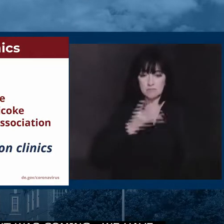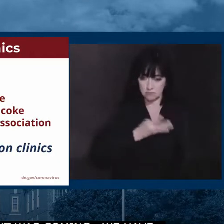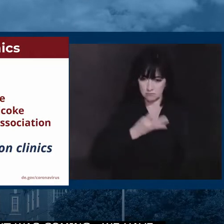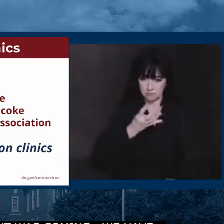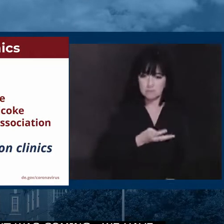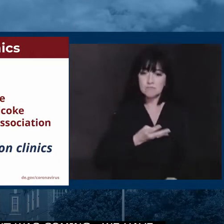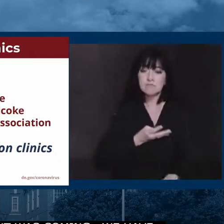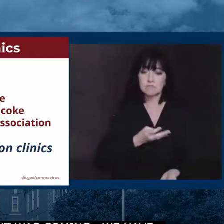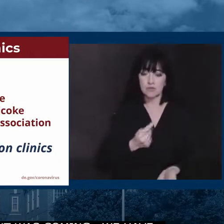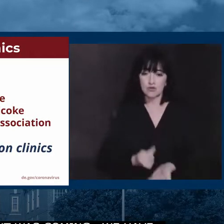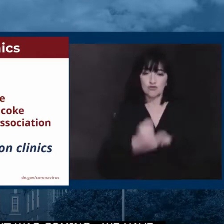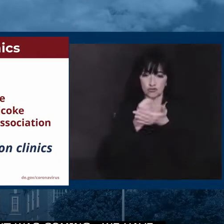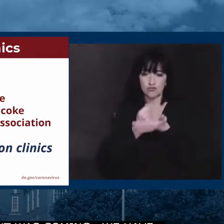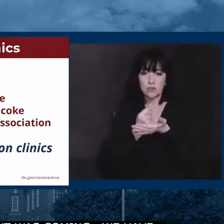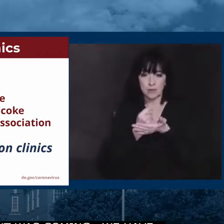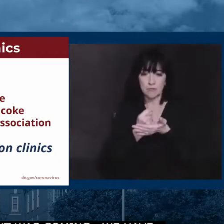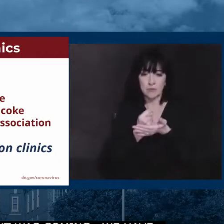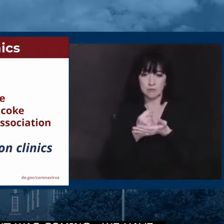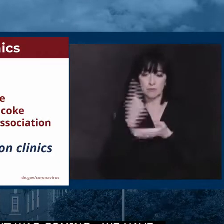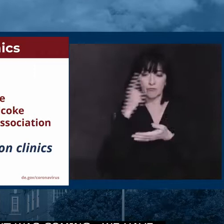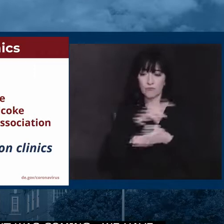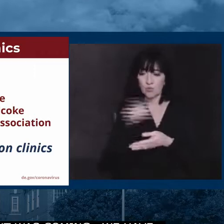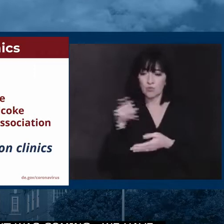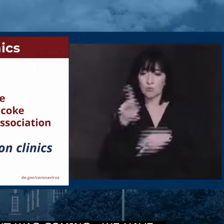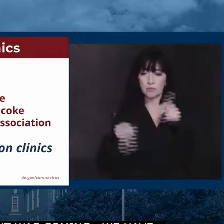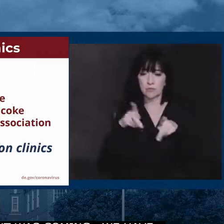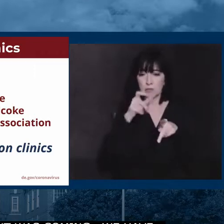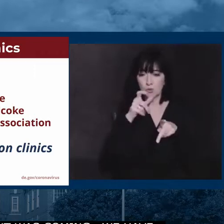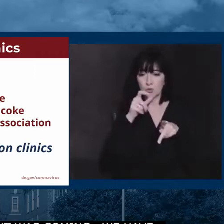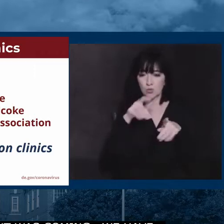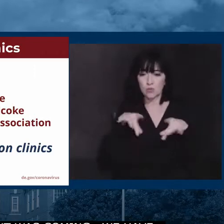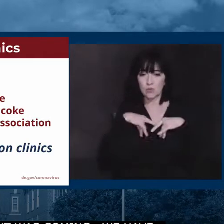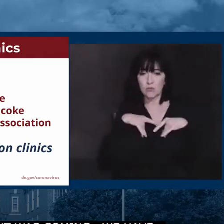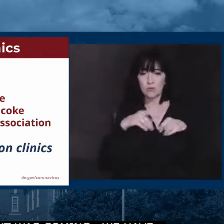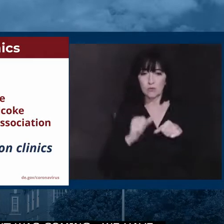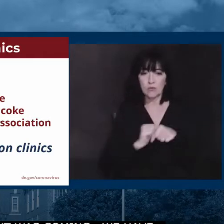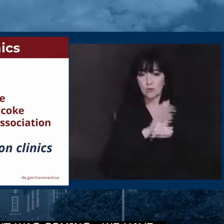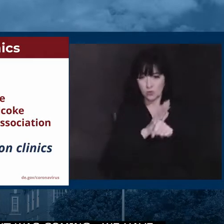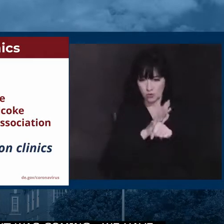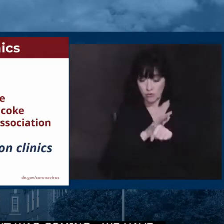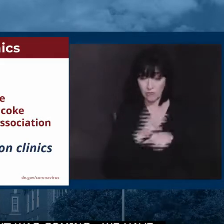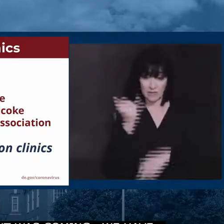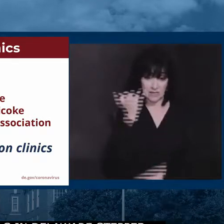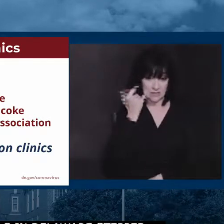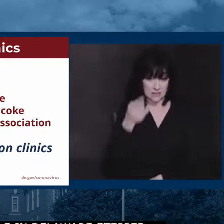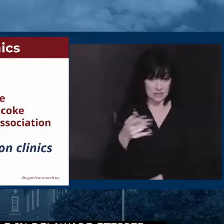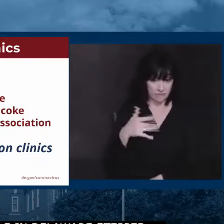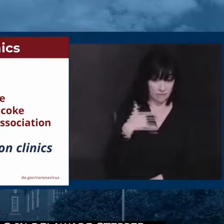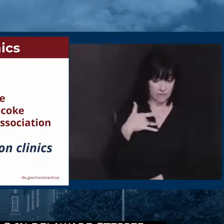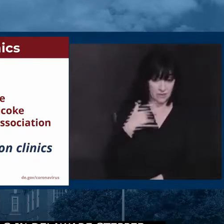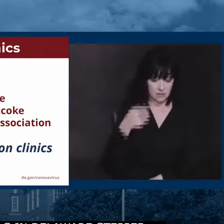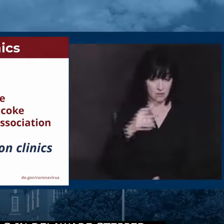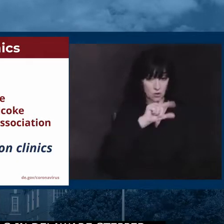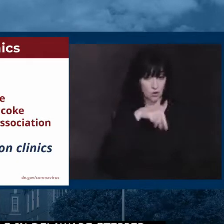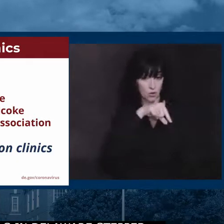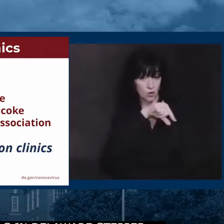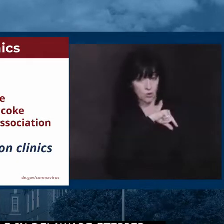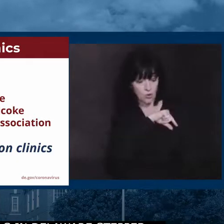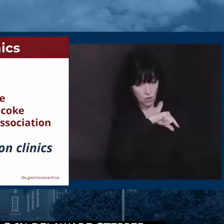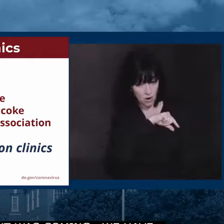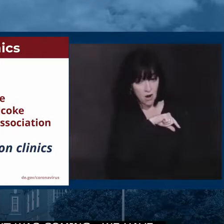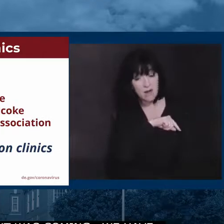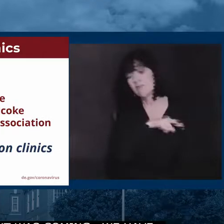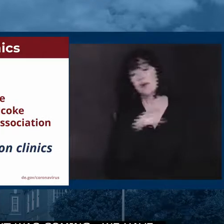So again, just make sure if you think you might qualify, you talk to your doctor, you get yourself referred